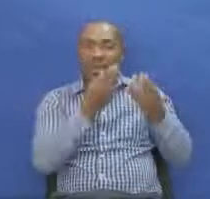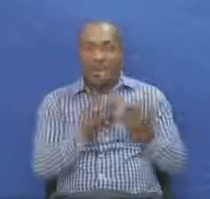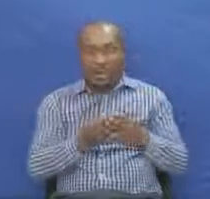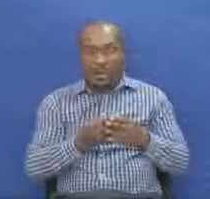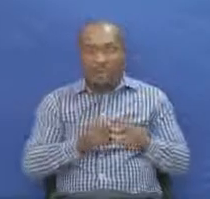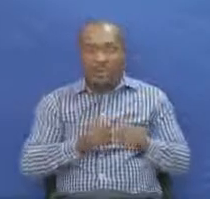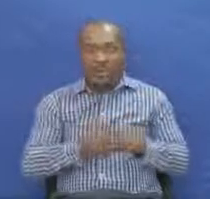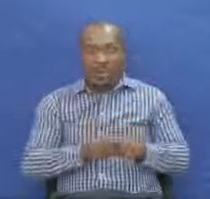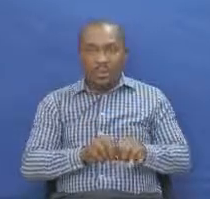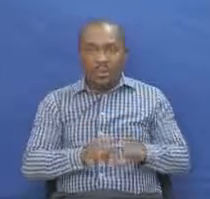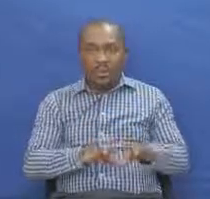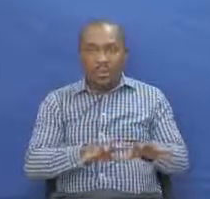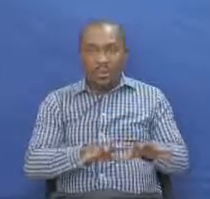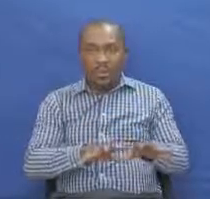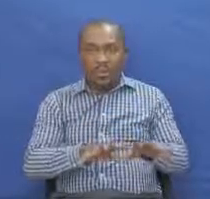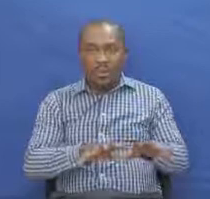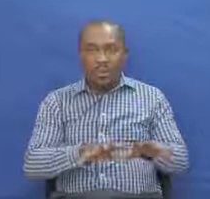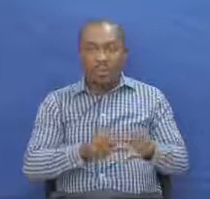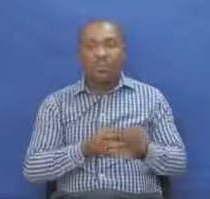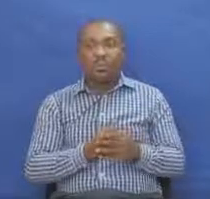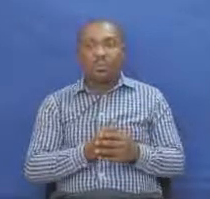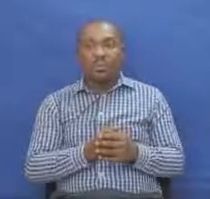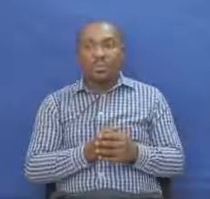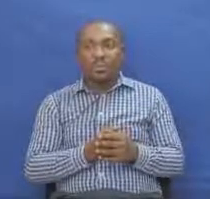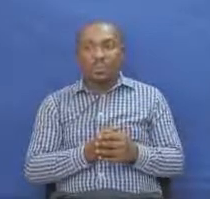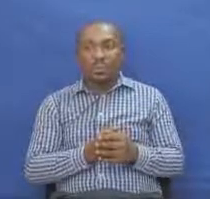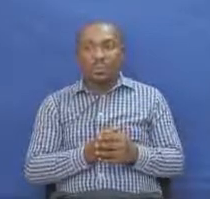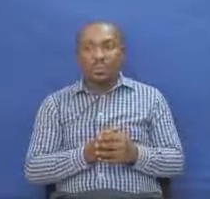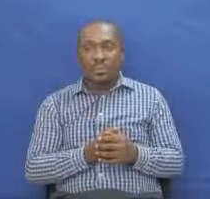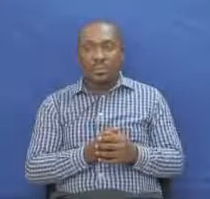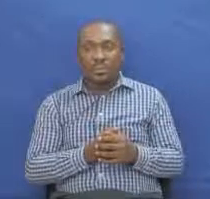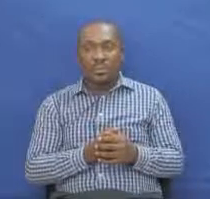cells are much concentrated, we call them meristem tissues.